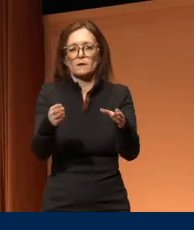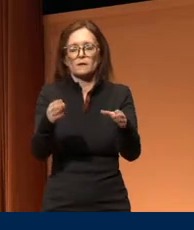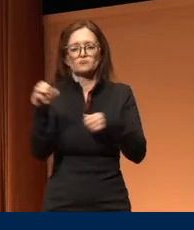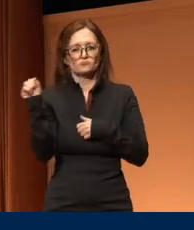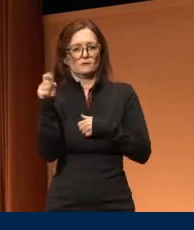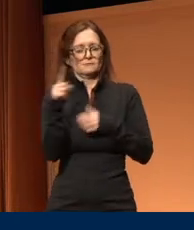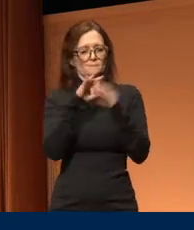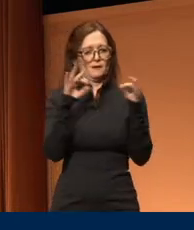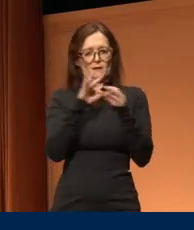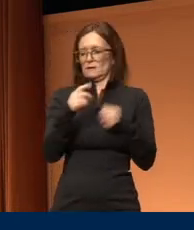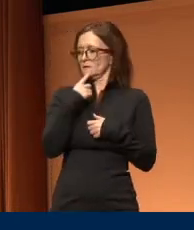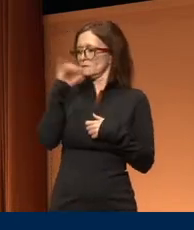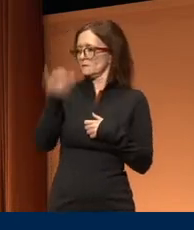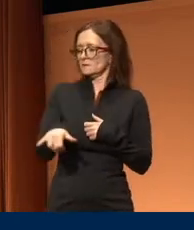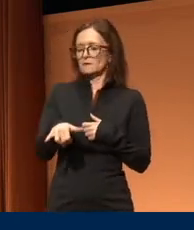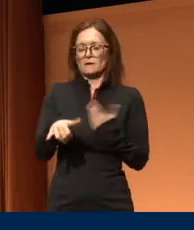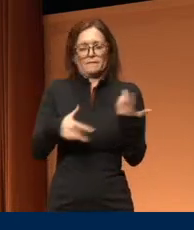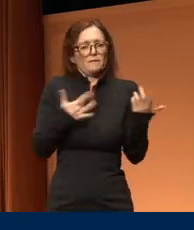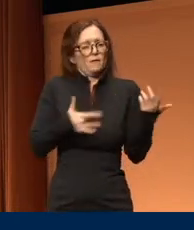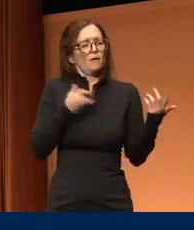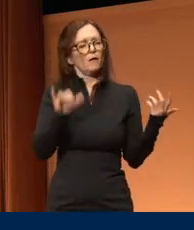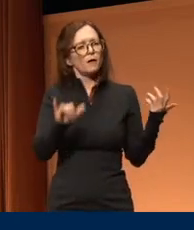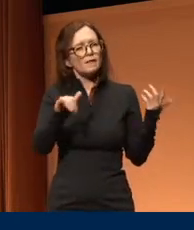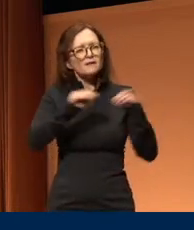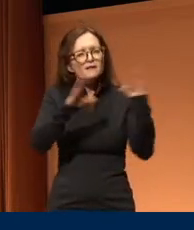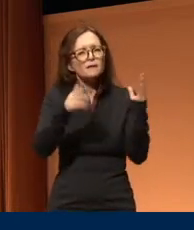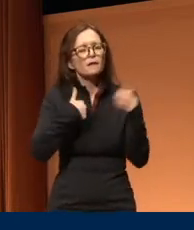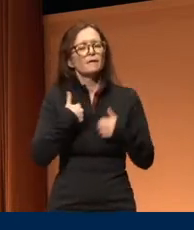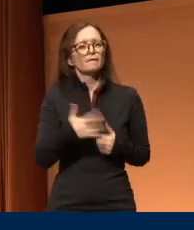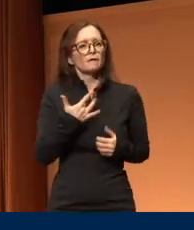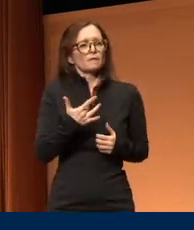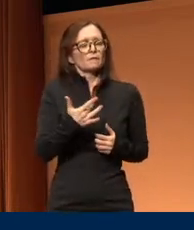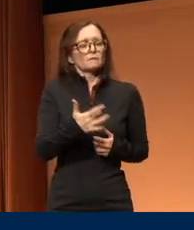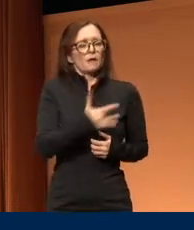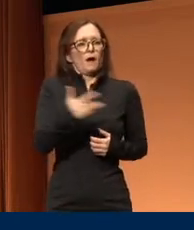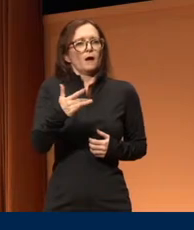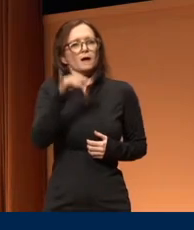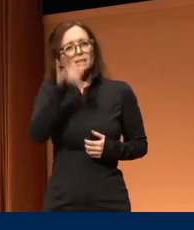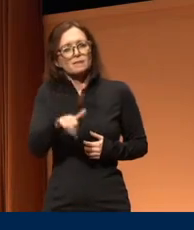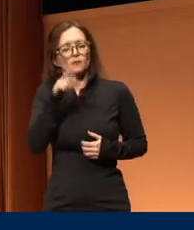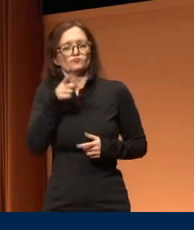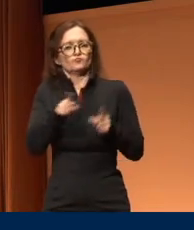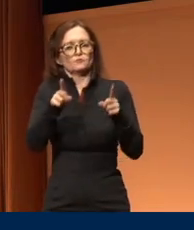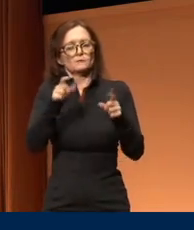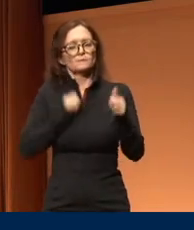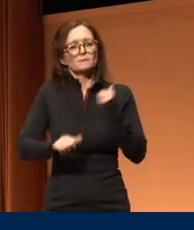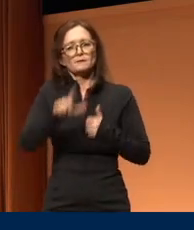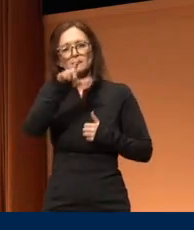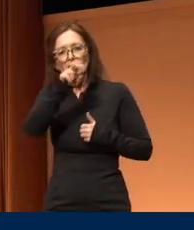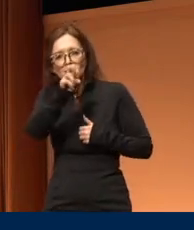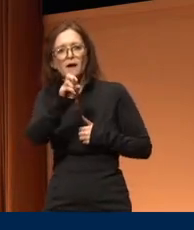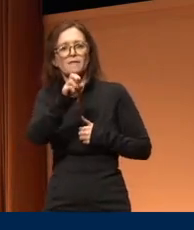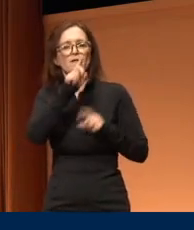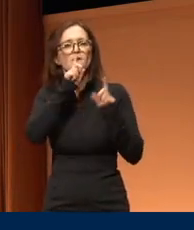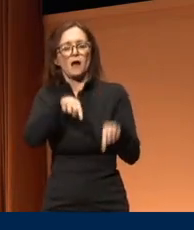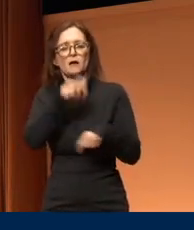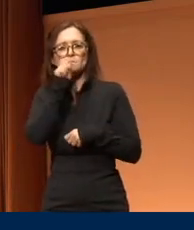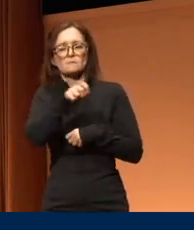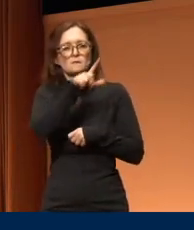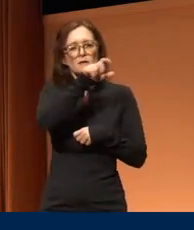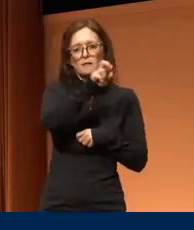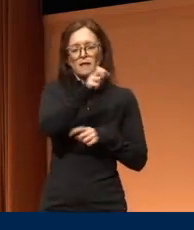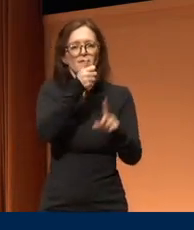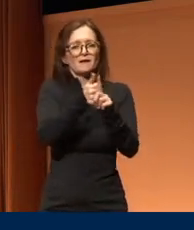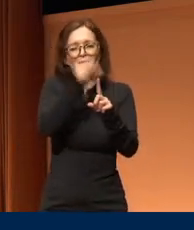Shakespeare's message appeared to me that day clear in that play. Love is the answer. Love